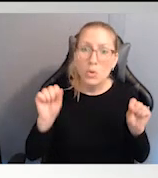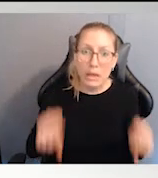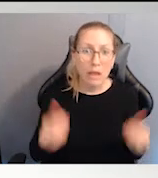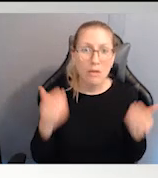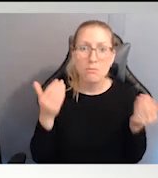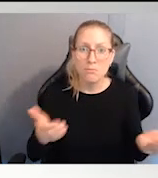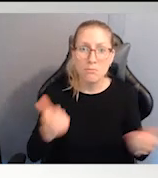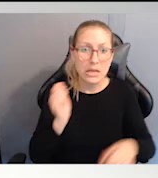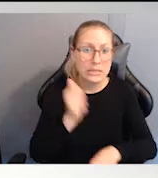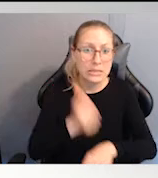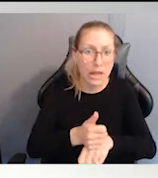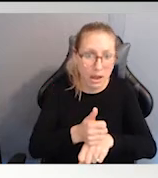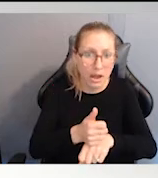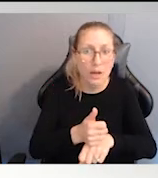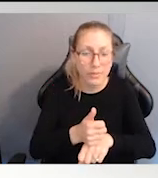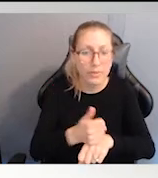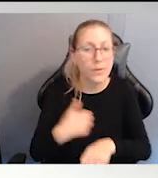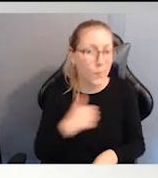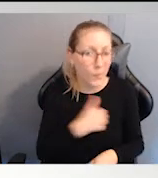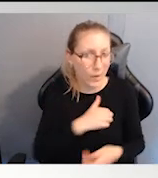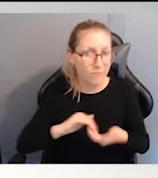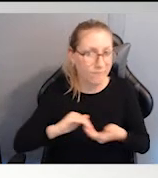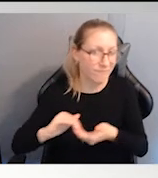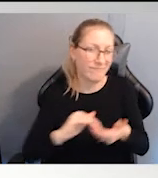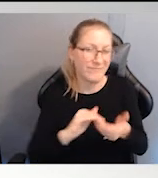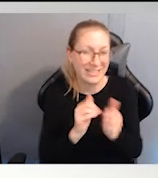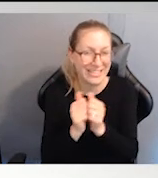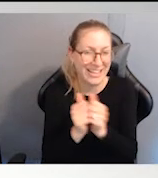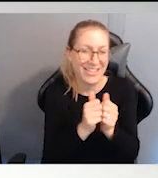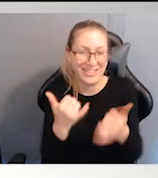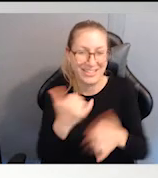that's how it is that we're together today. So.